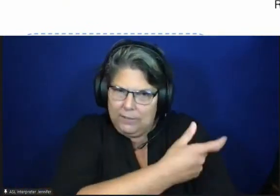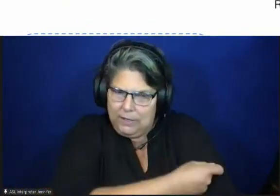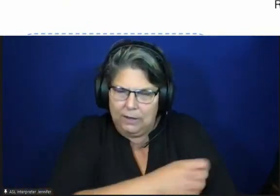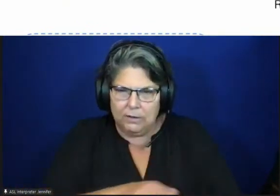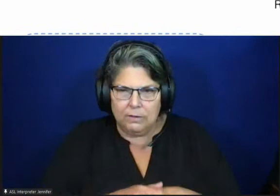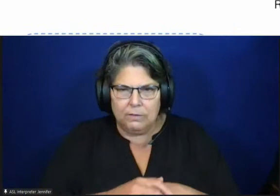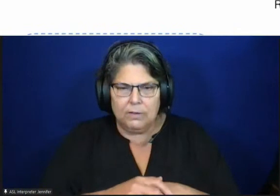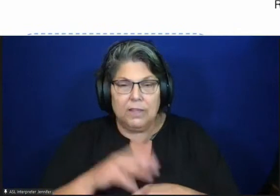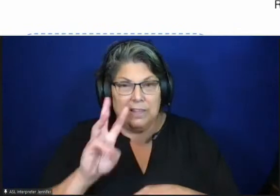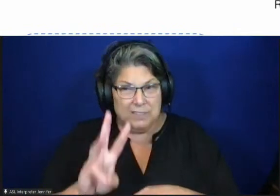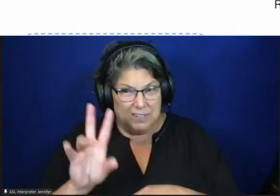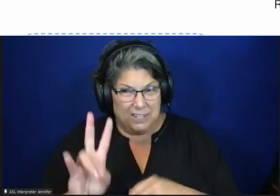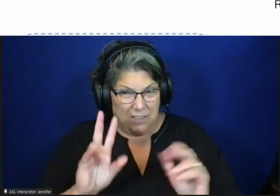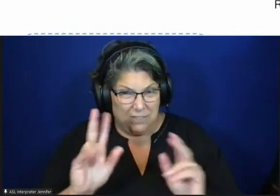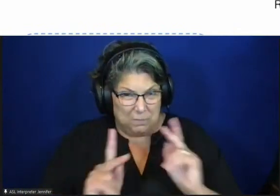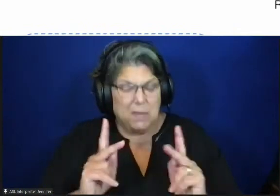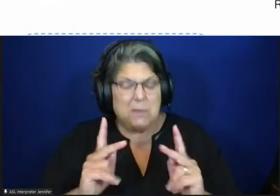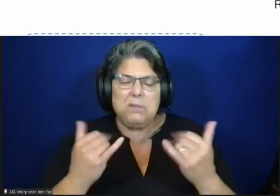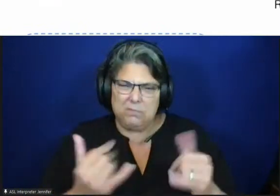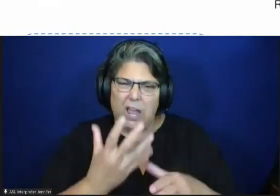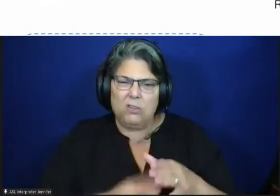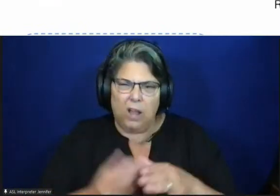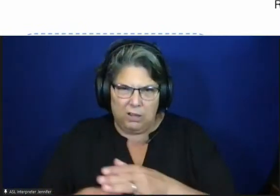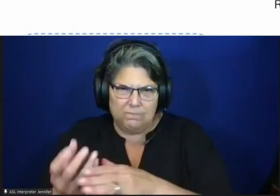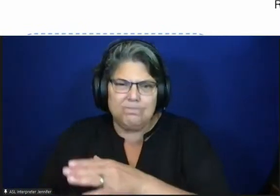passed away now from COVID, and it's